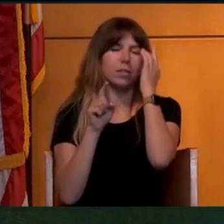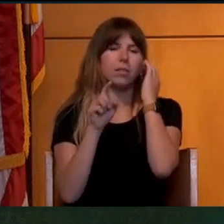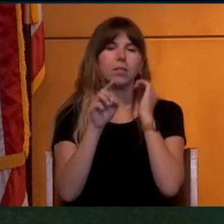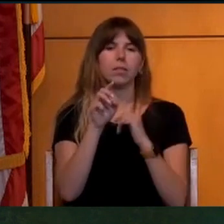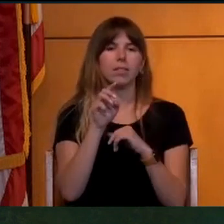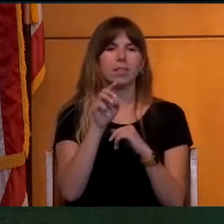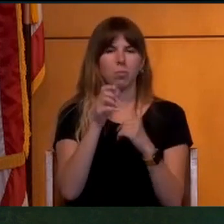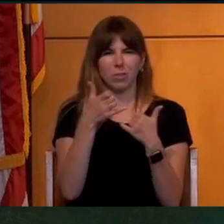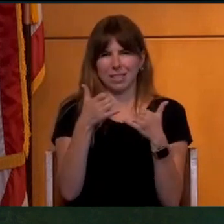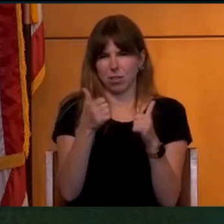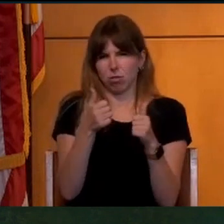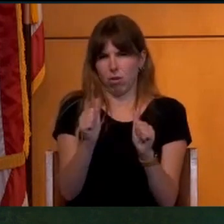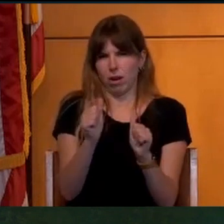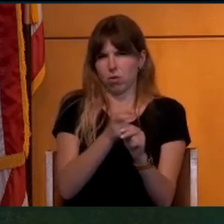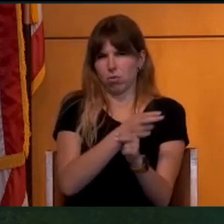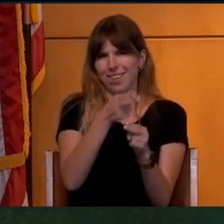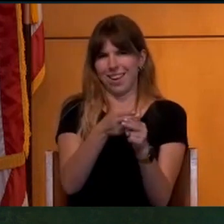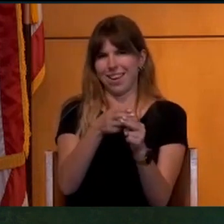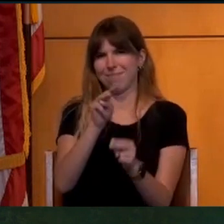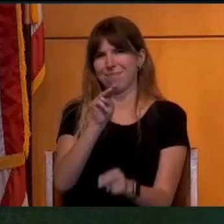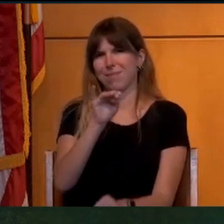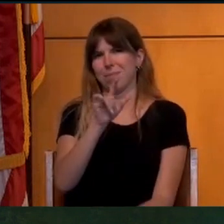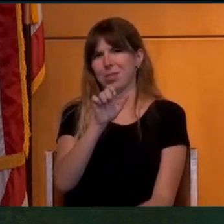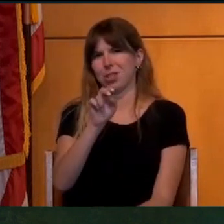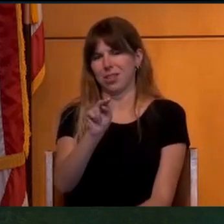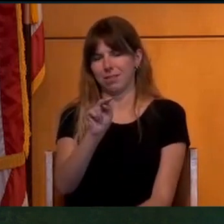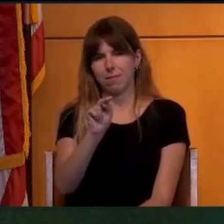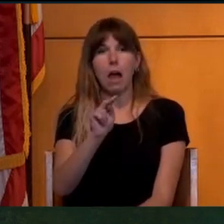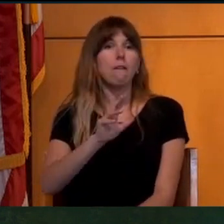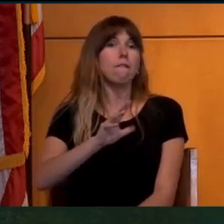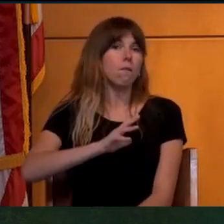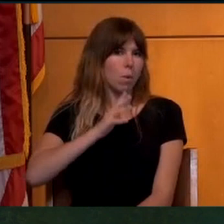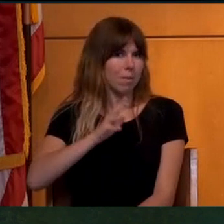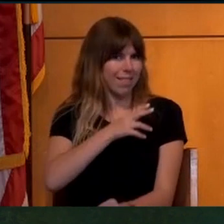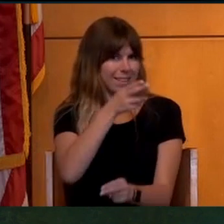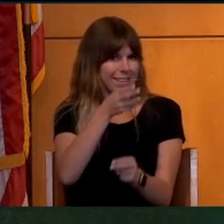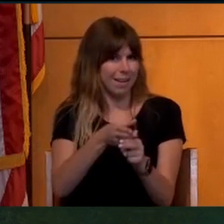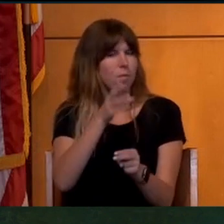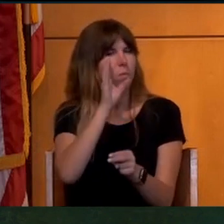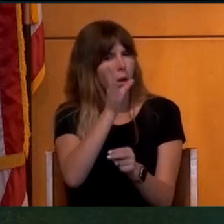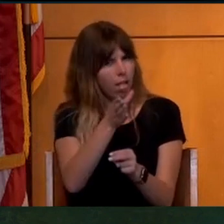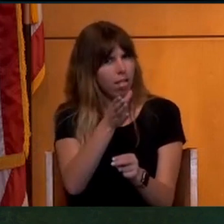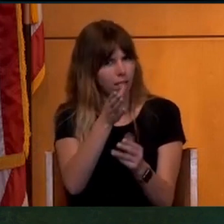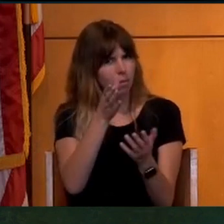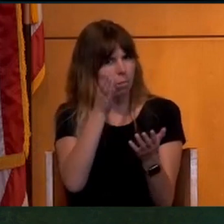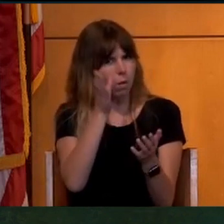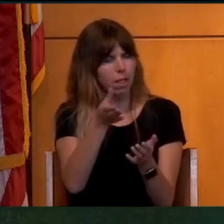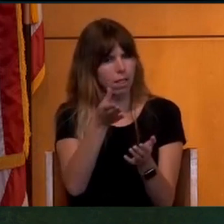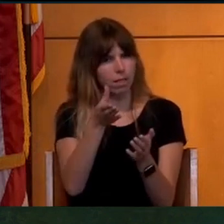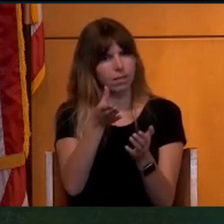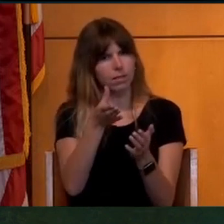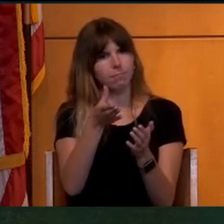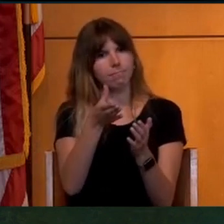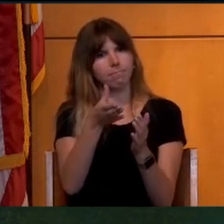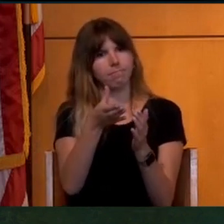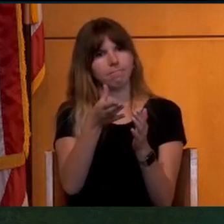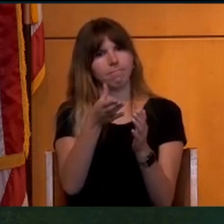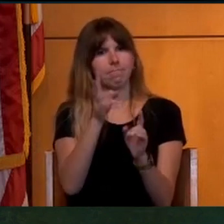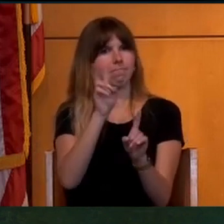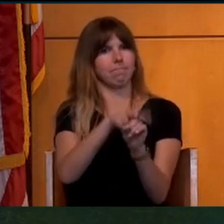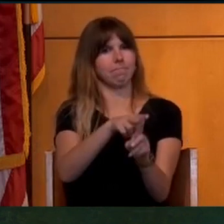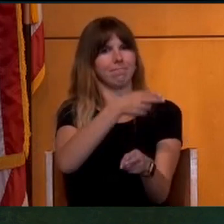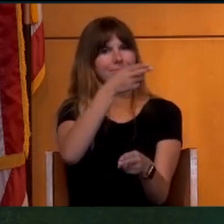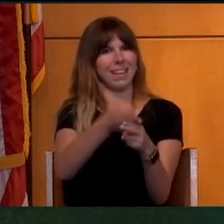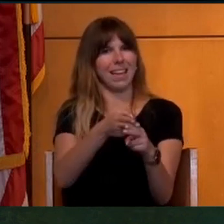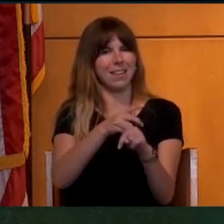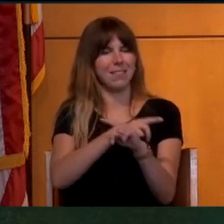named with the, formally, so it will have a formal name eventually here. But it had to meet a number